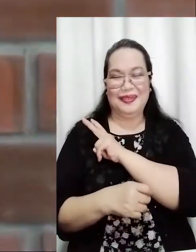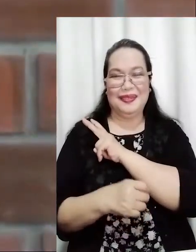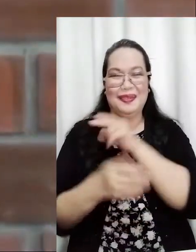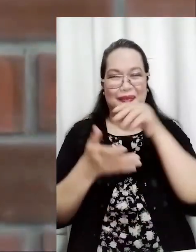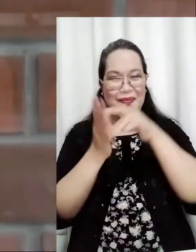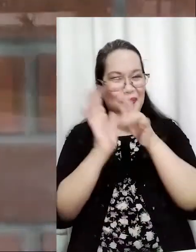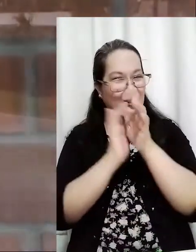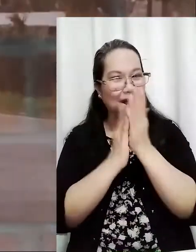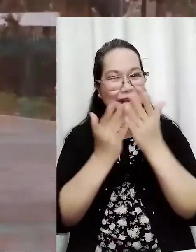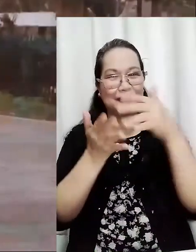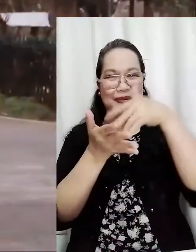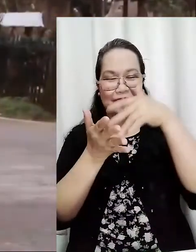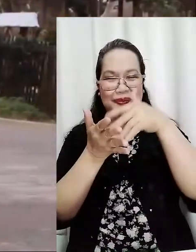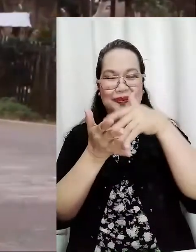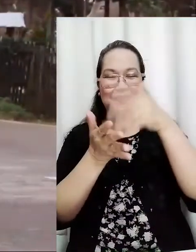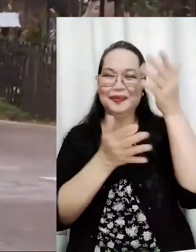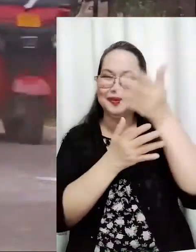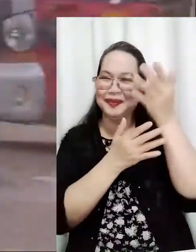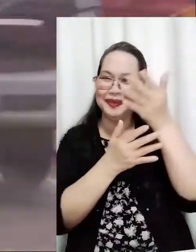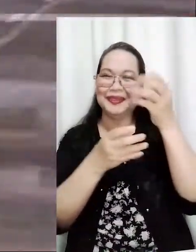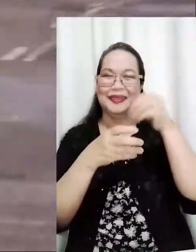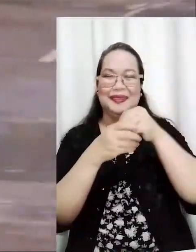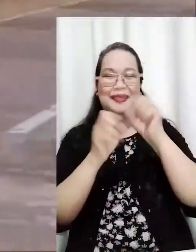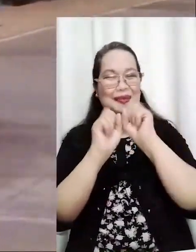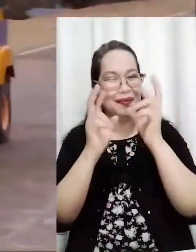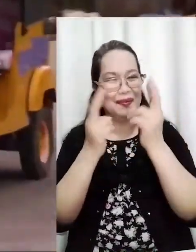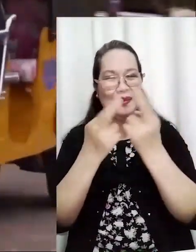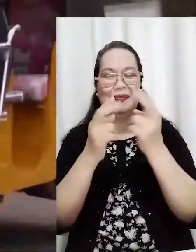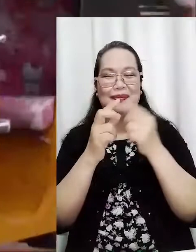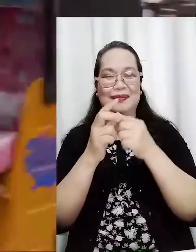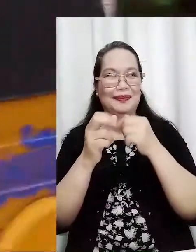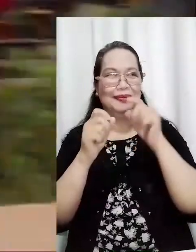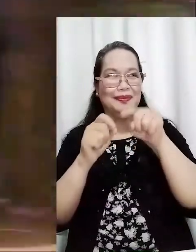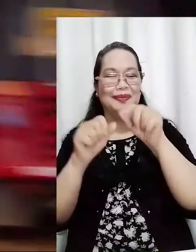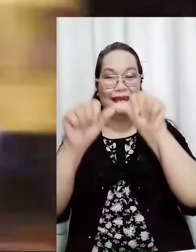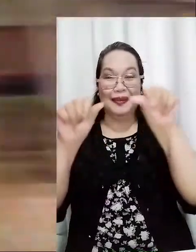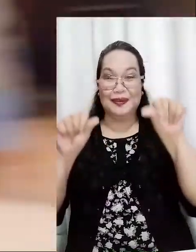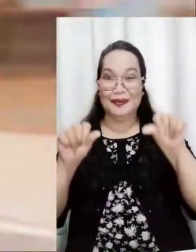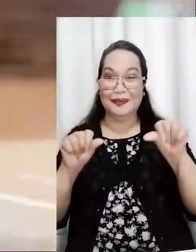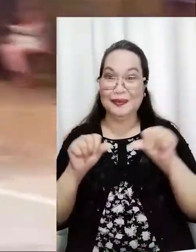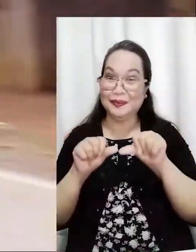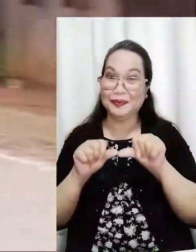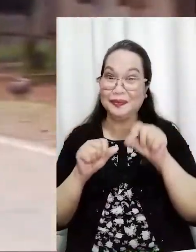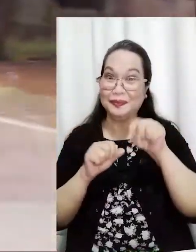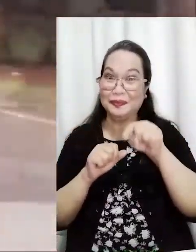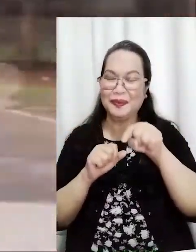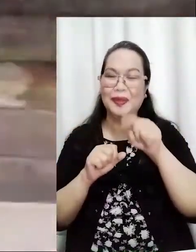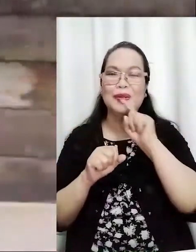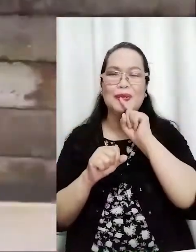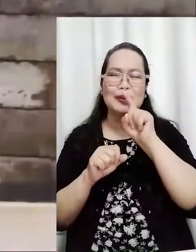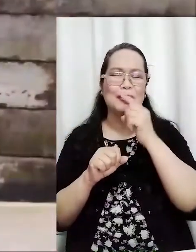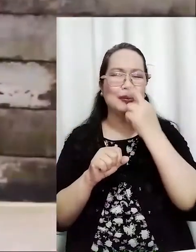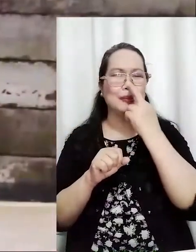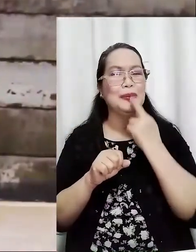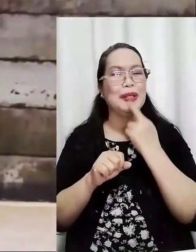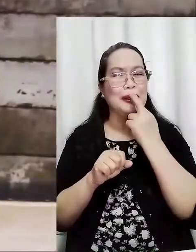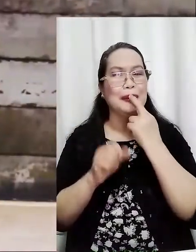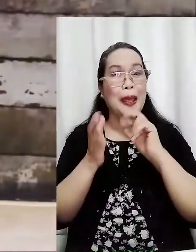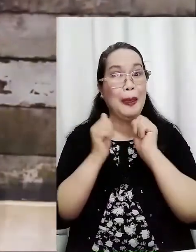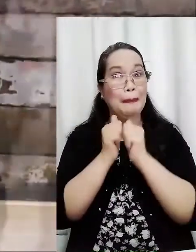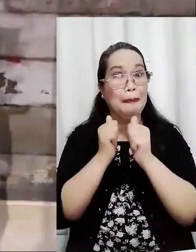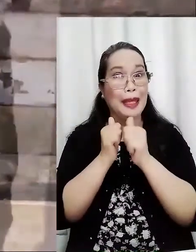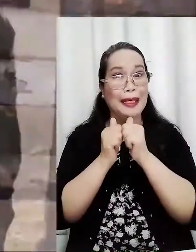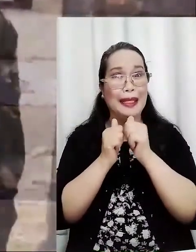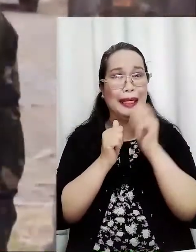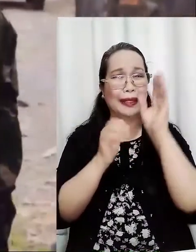different cities. So that area that was noted as a red coded area, meaning lots of